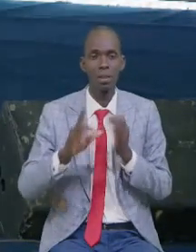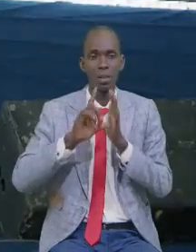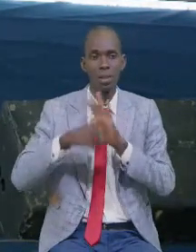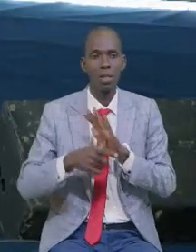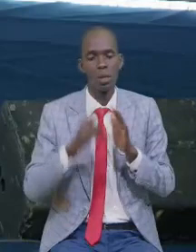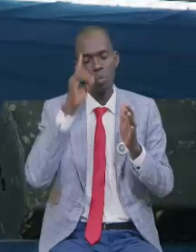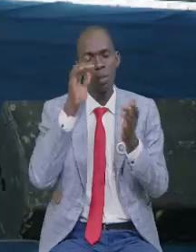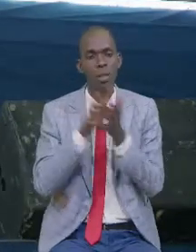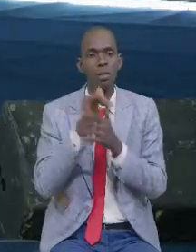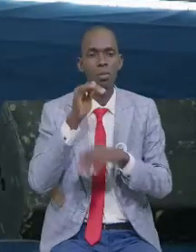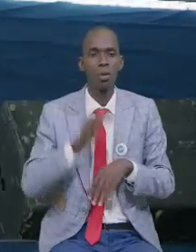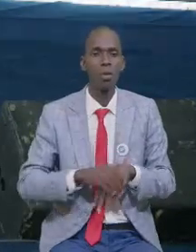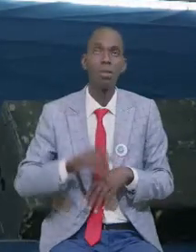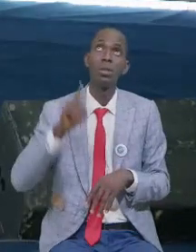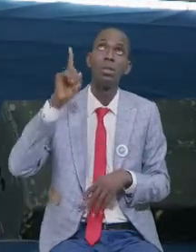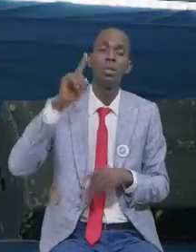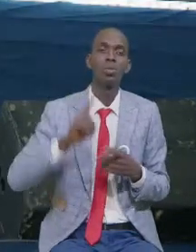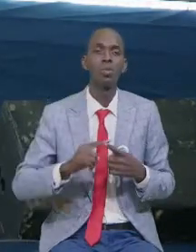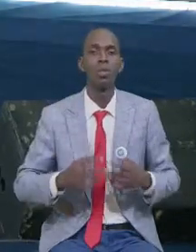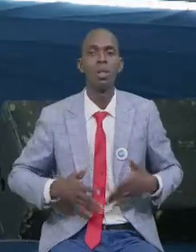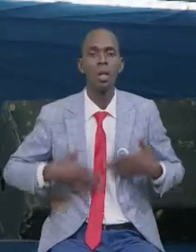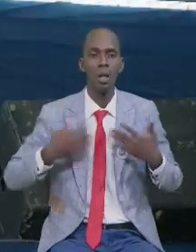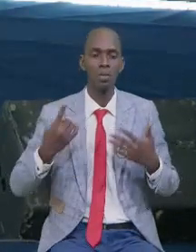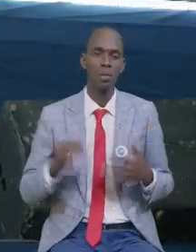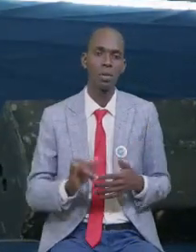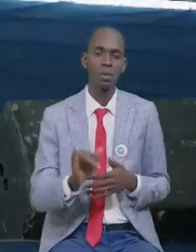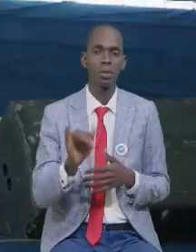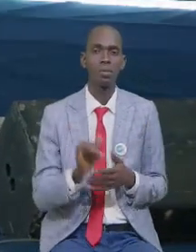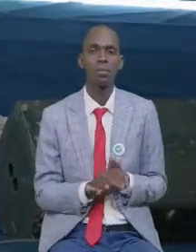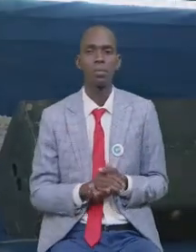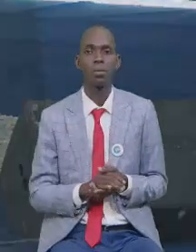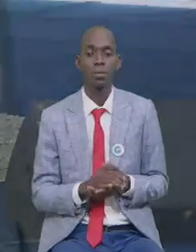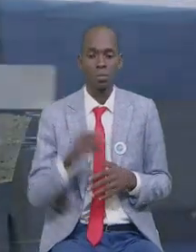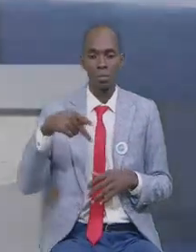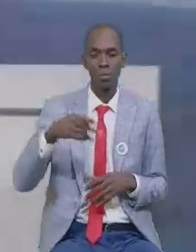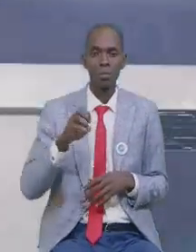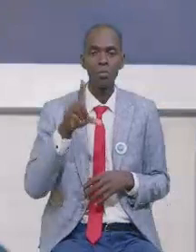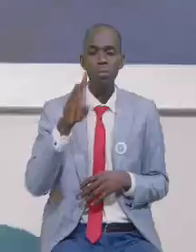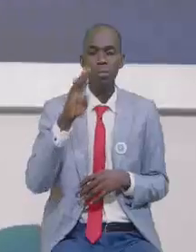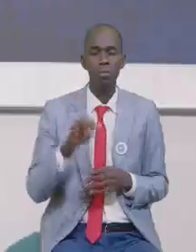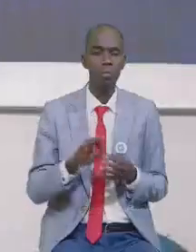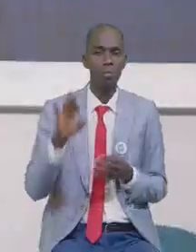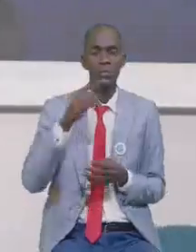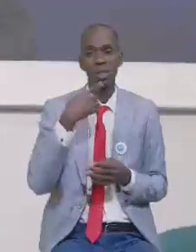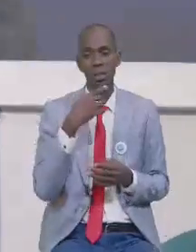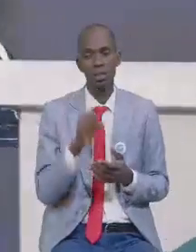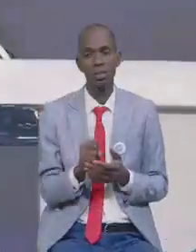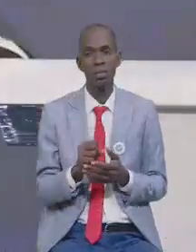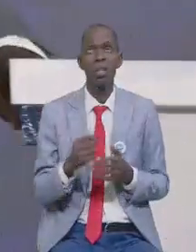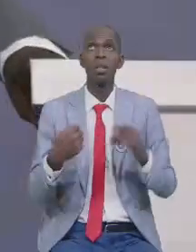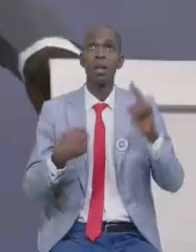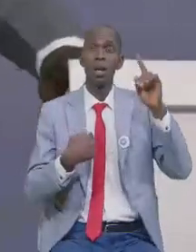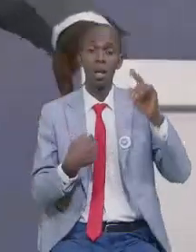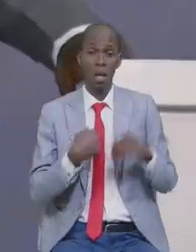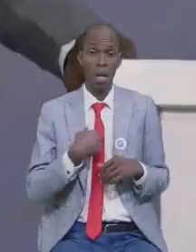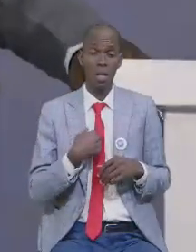on him to life everlasting. Paul, by the Spirit of God, says, I receive grace, I receive